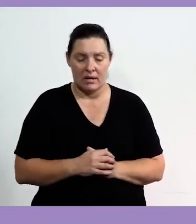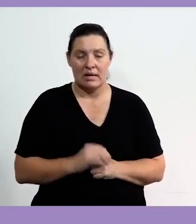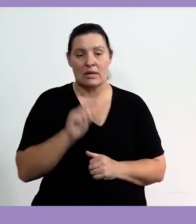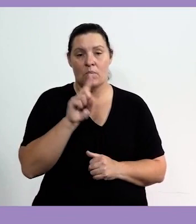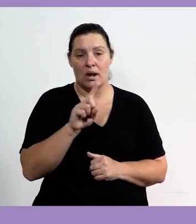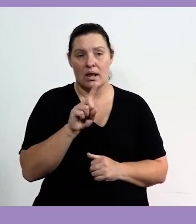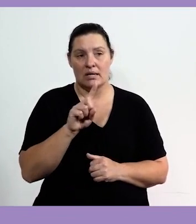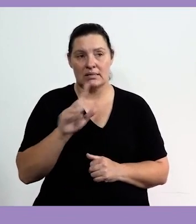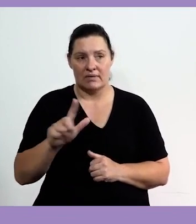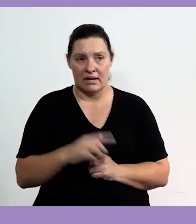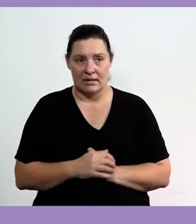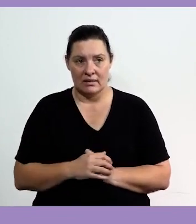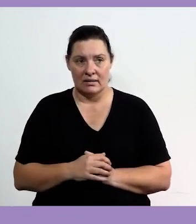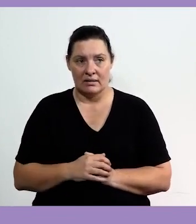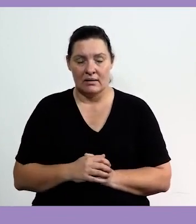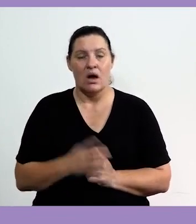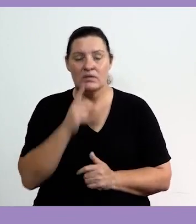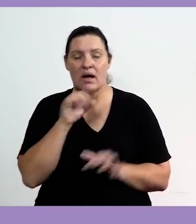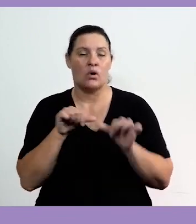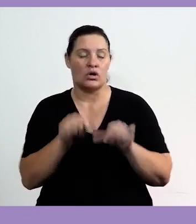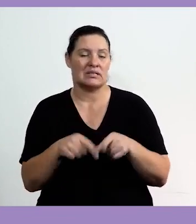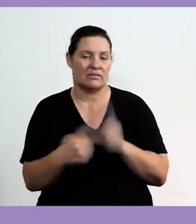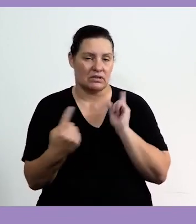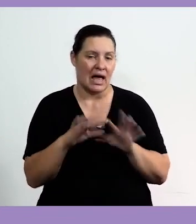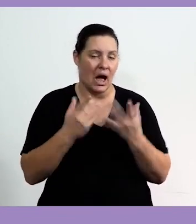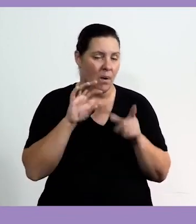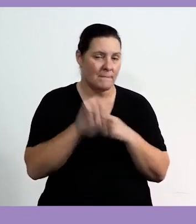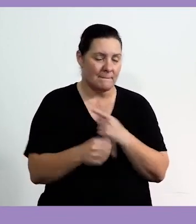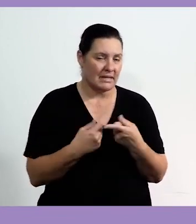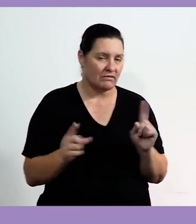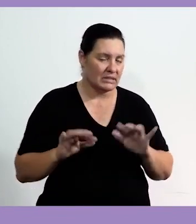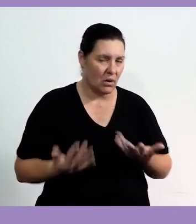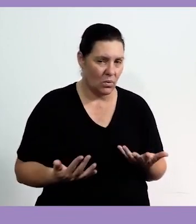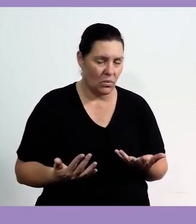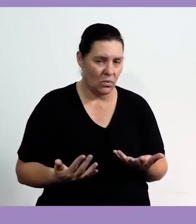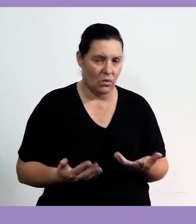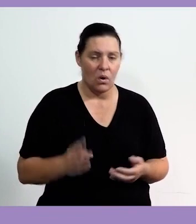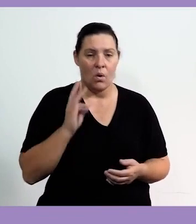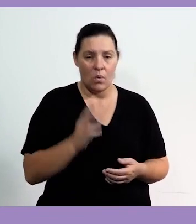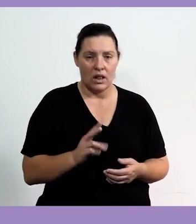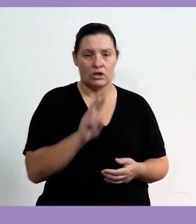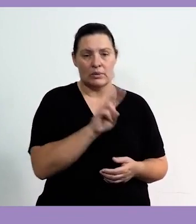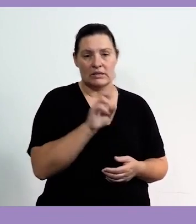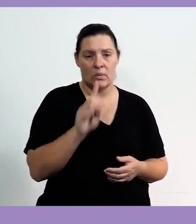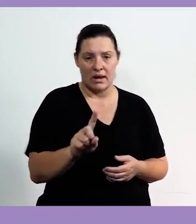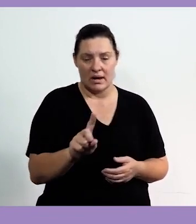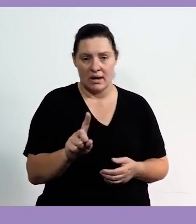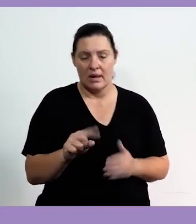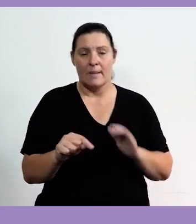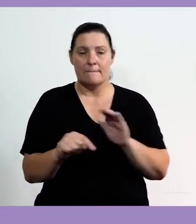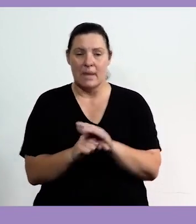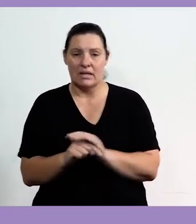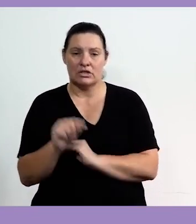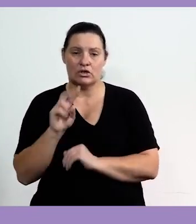21, 17. So let's look at the constant difference. Do you remember how to find the constant difference? We are going to say